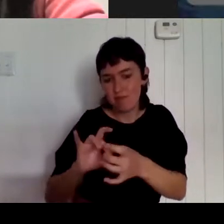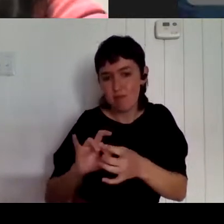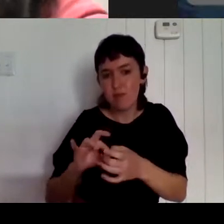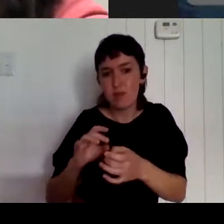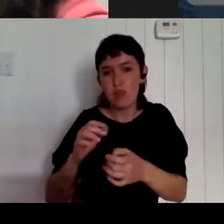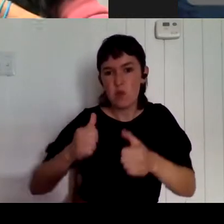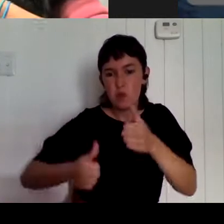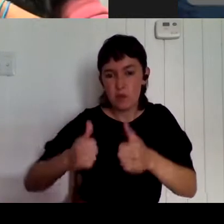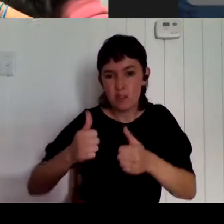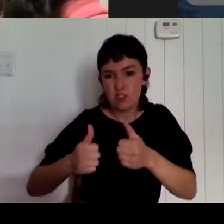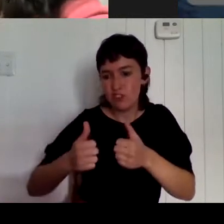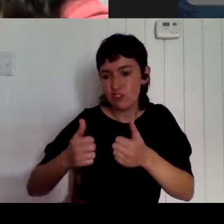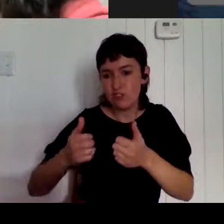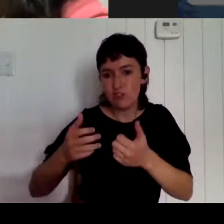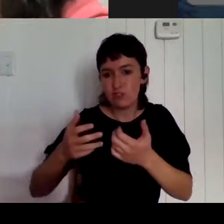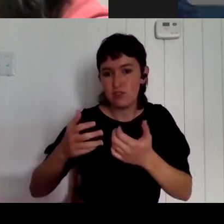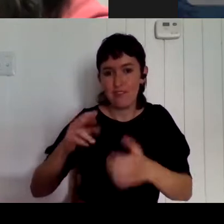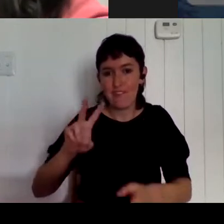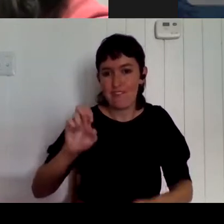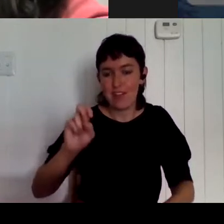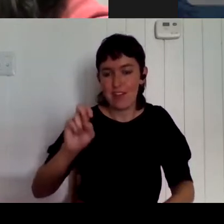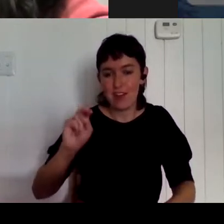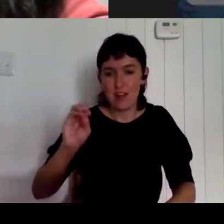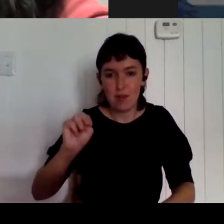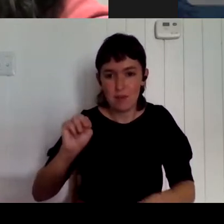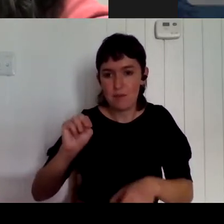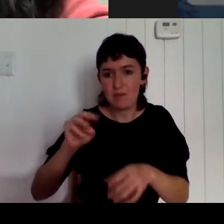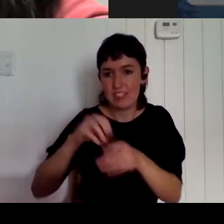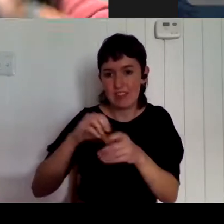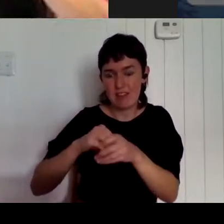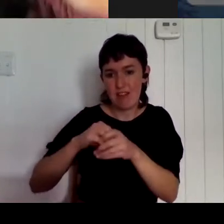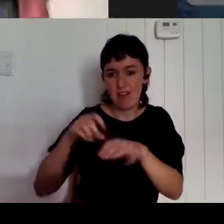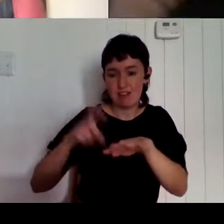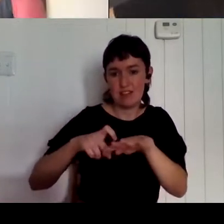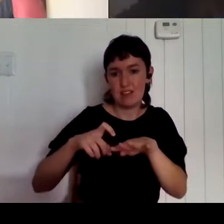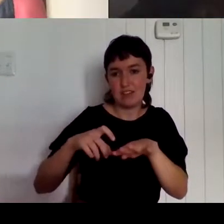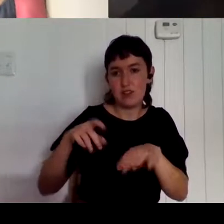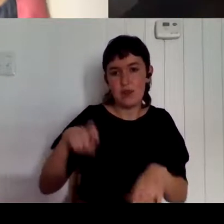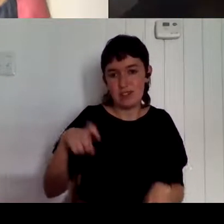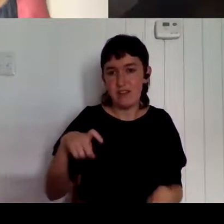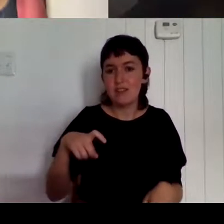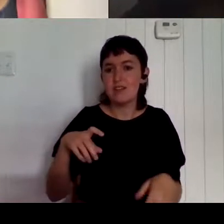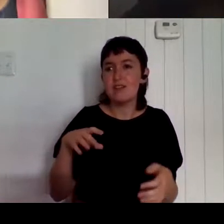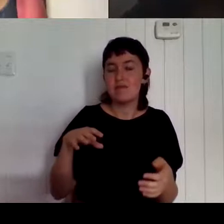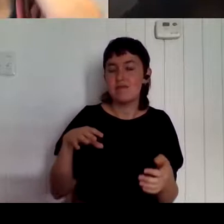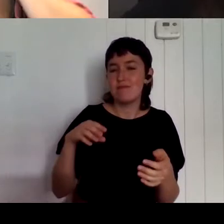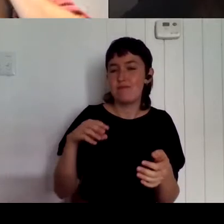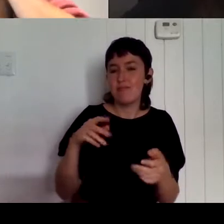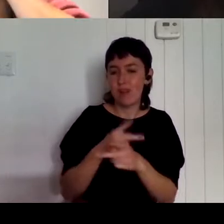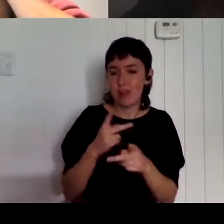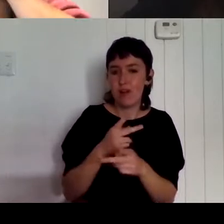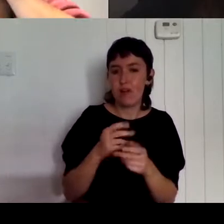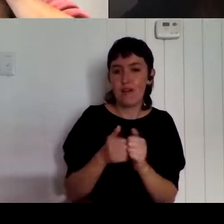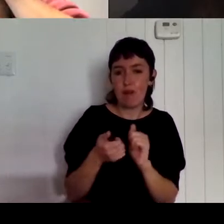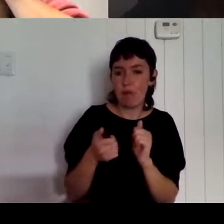you'd want to then use to make it stop working. Exactly. Yeah. Sorry. I figured nobody needs to see me blow my nose, uh,